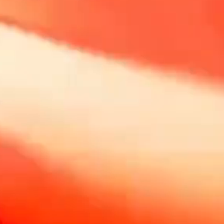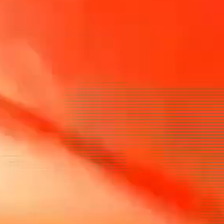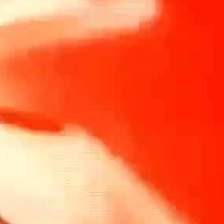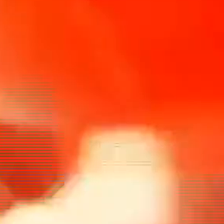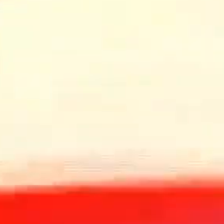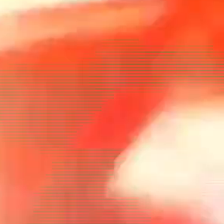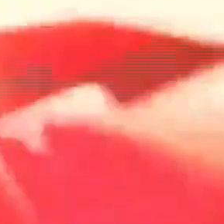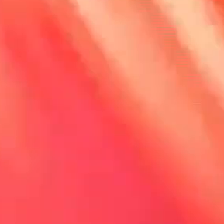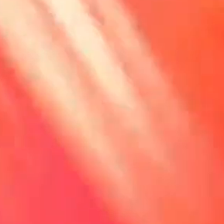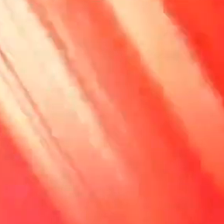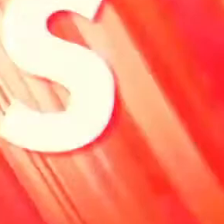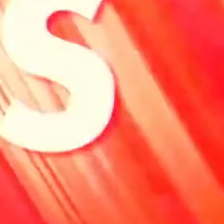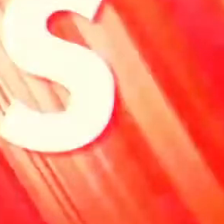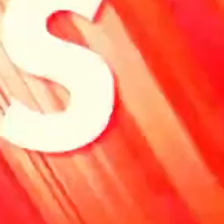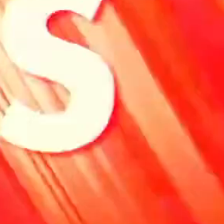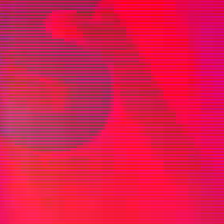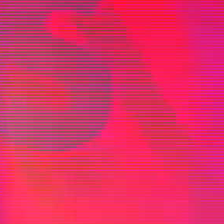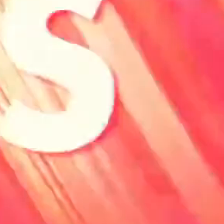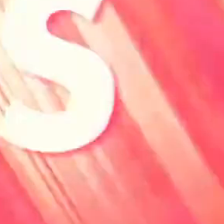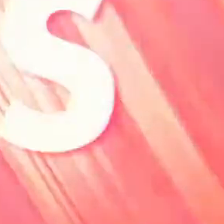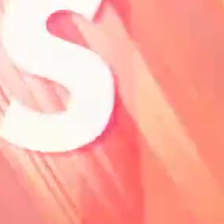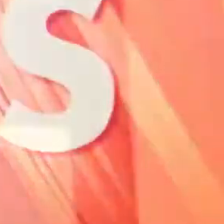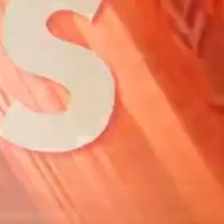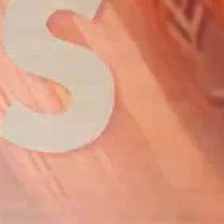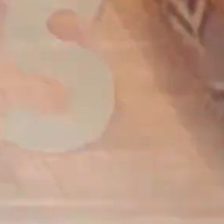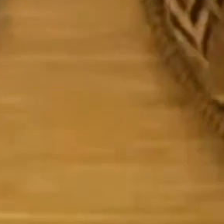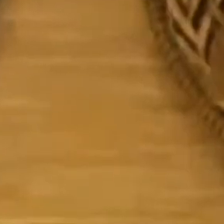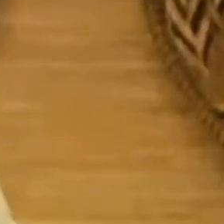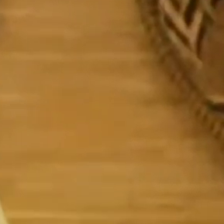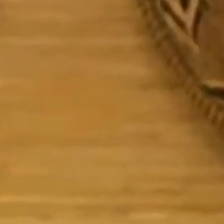with a live transformational worship experience.